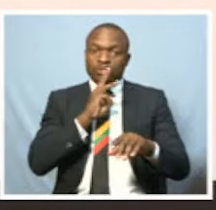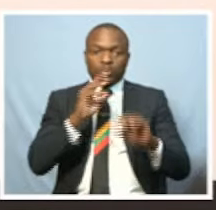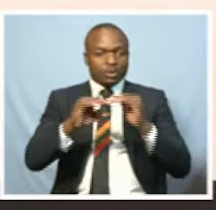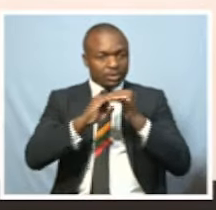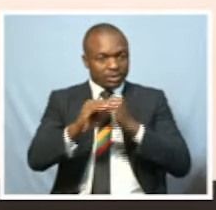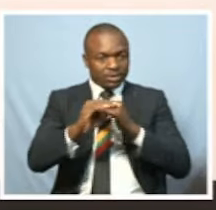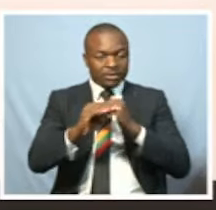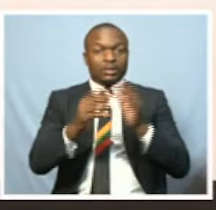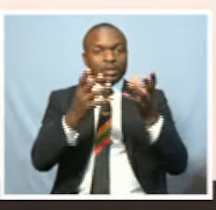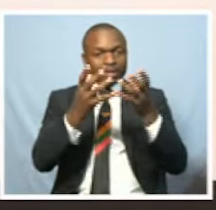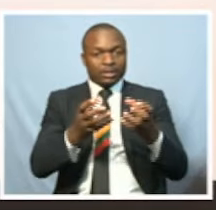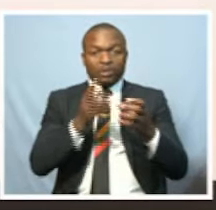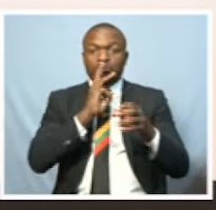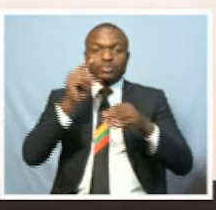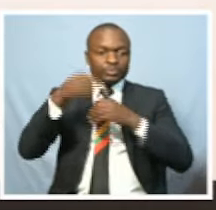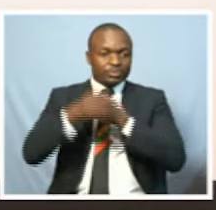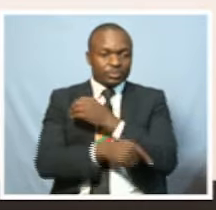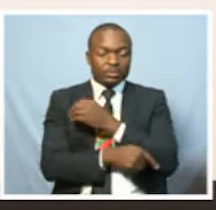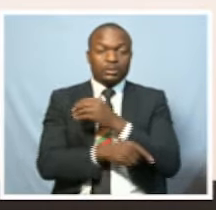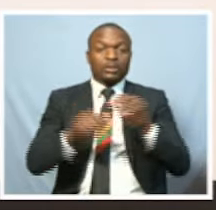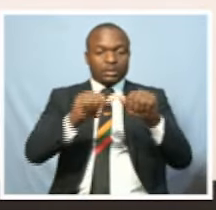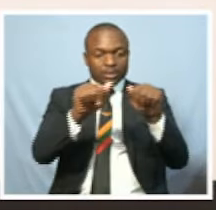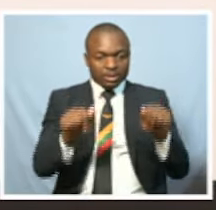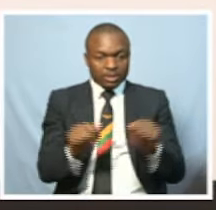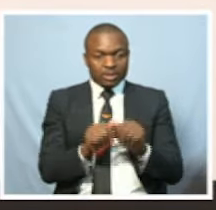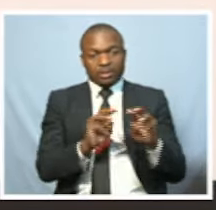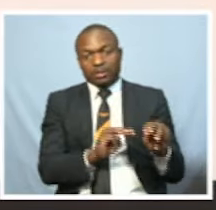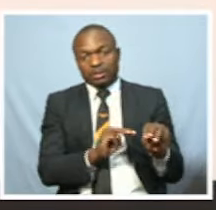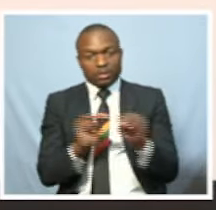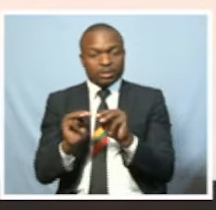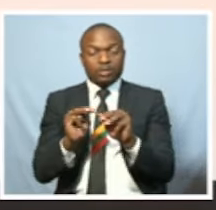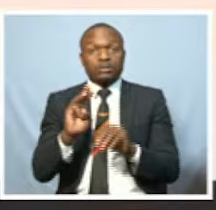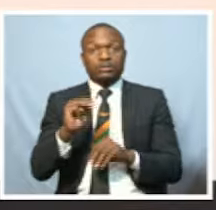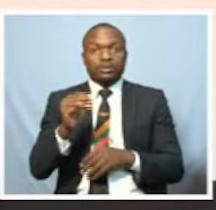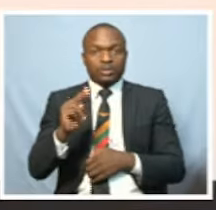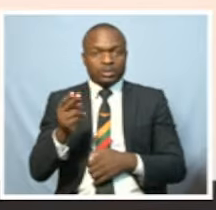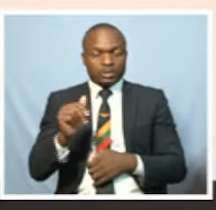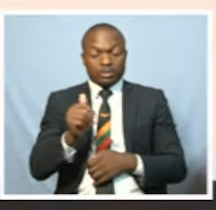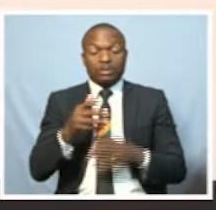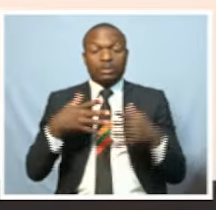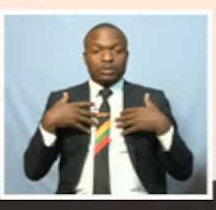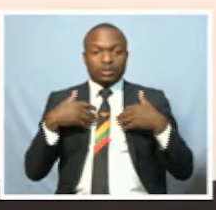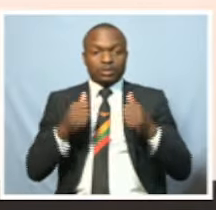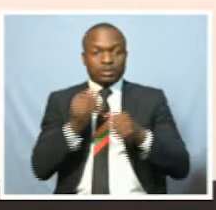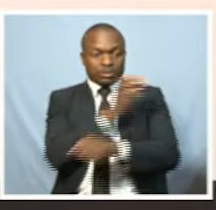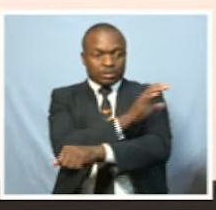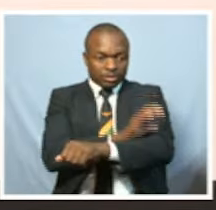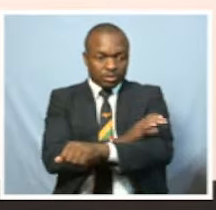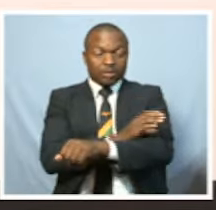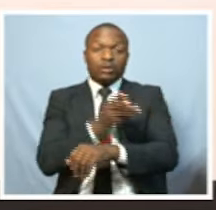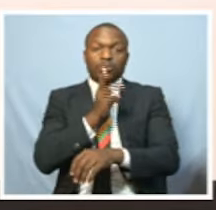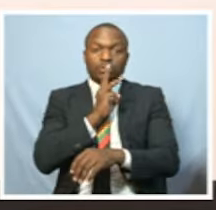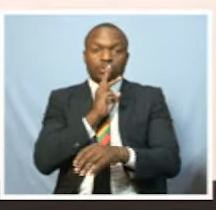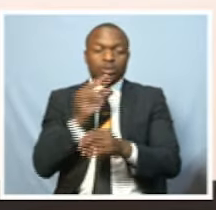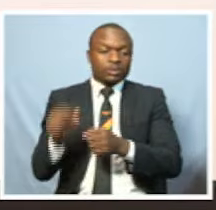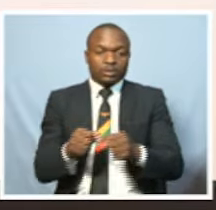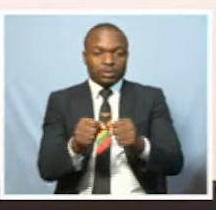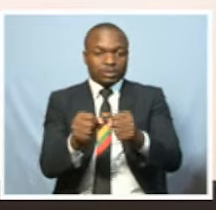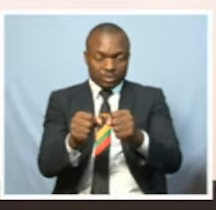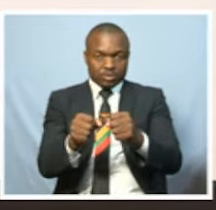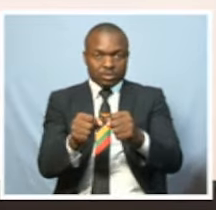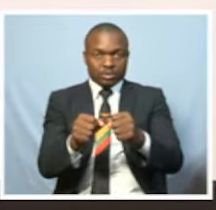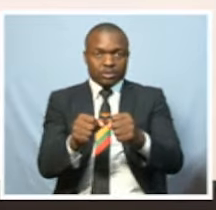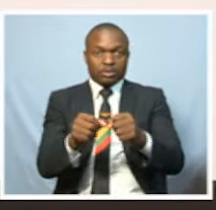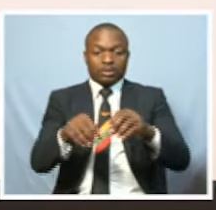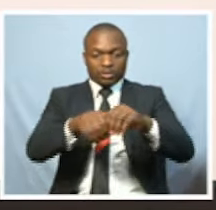Chair, action taken, site was relocated to Songea Health Post. The water mechanized system for piped water